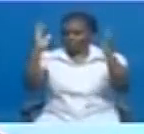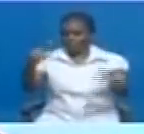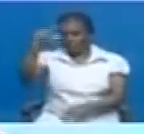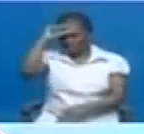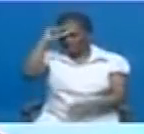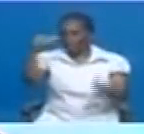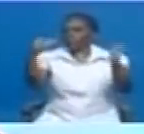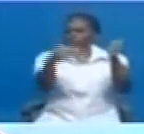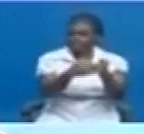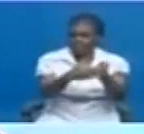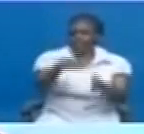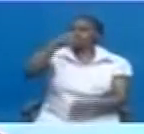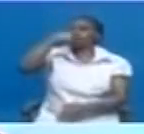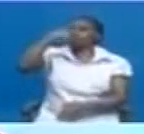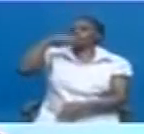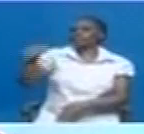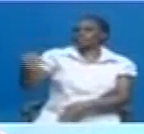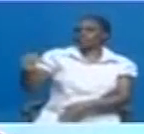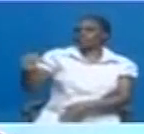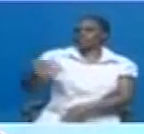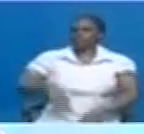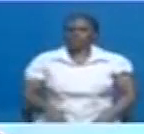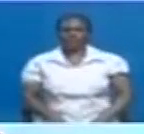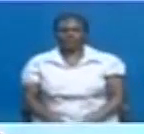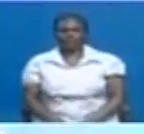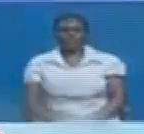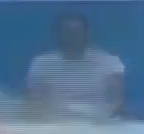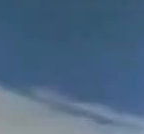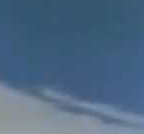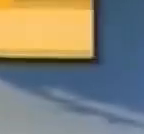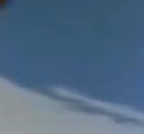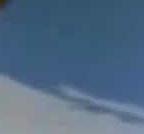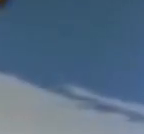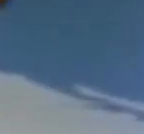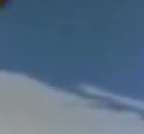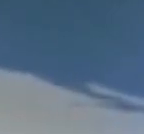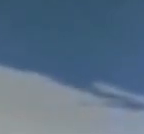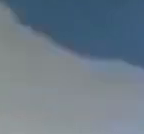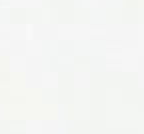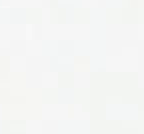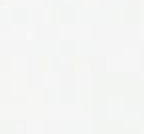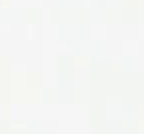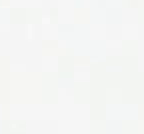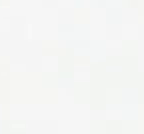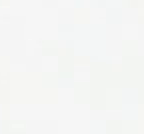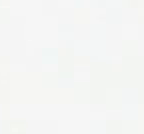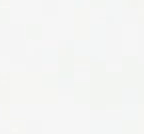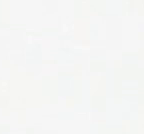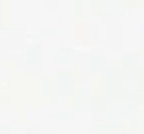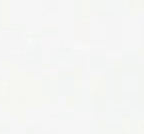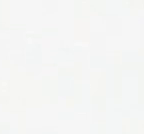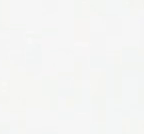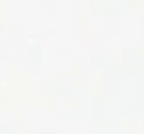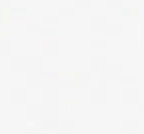government stop the polio vaccination campaign? The Big Q, in association with Thika School